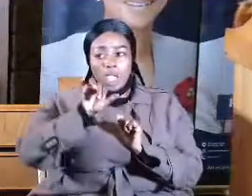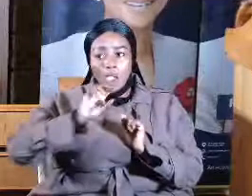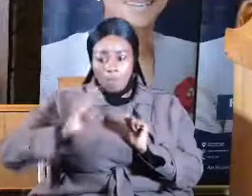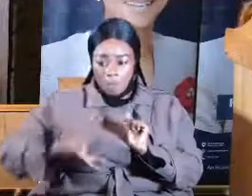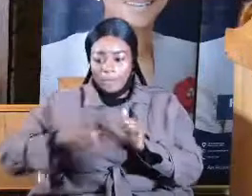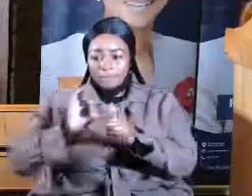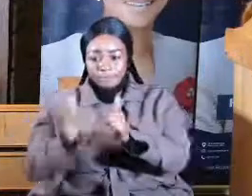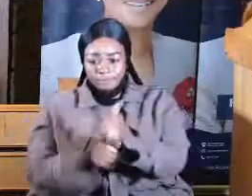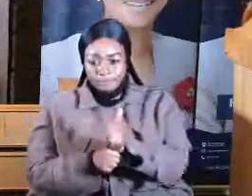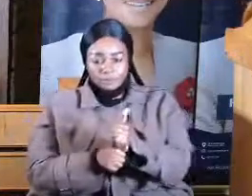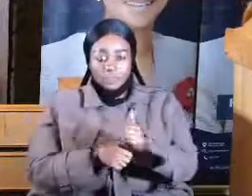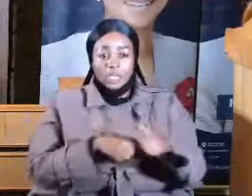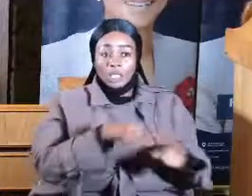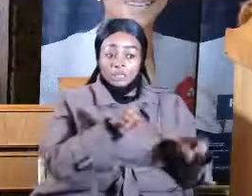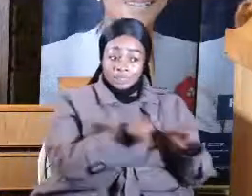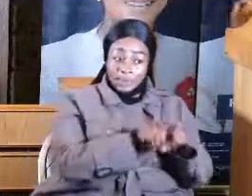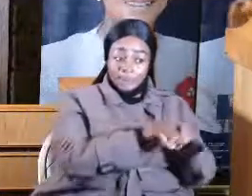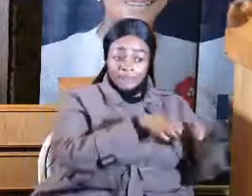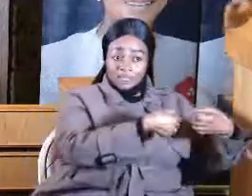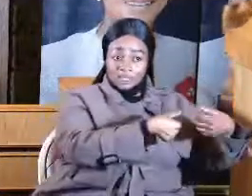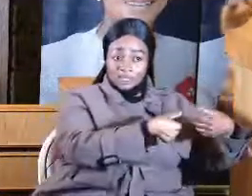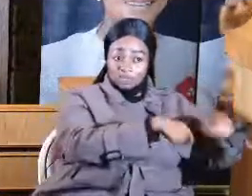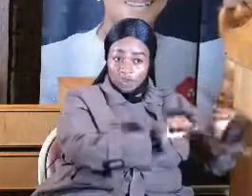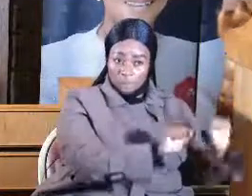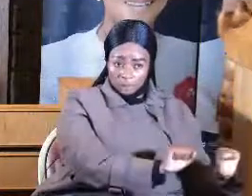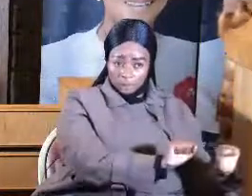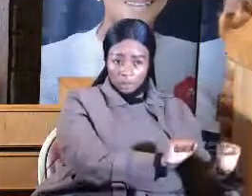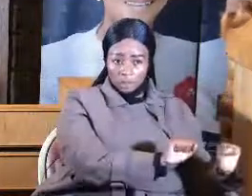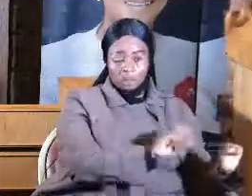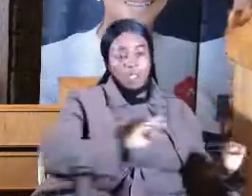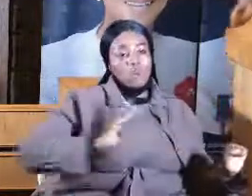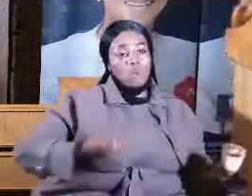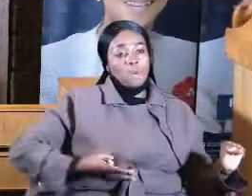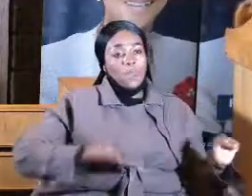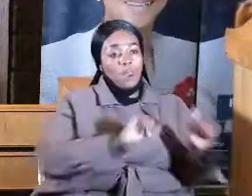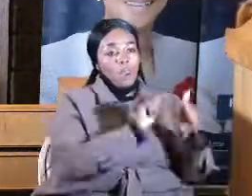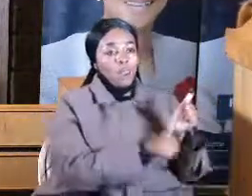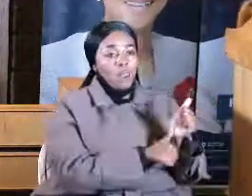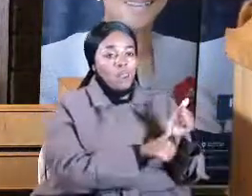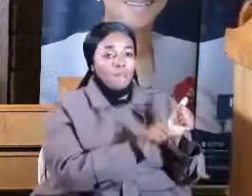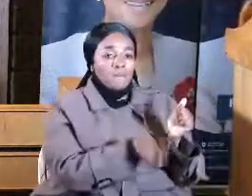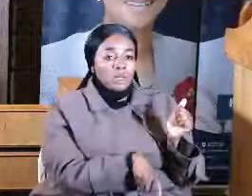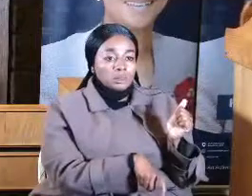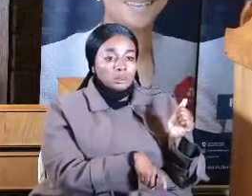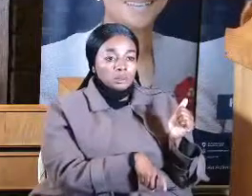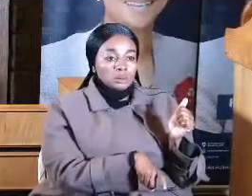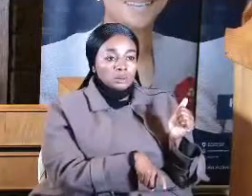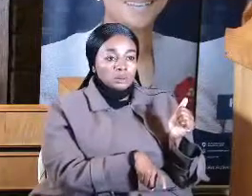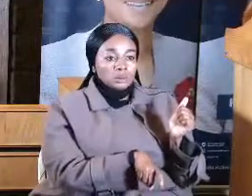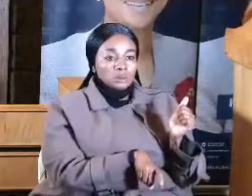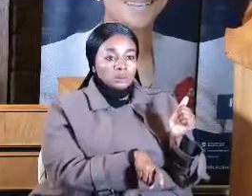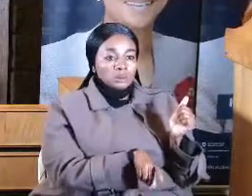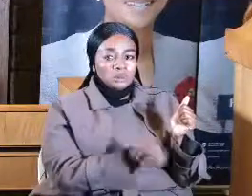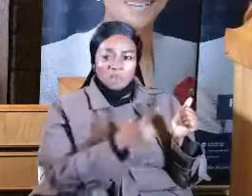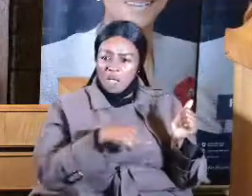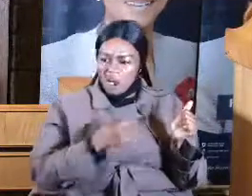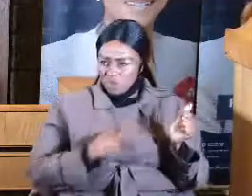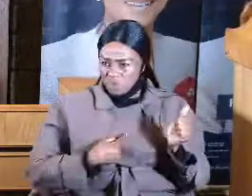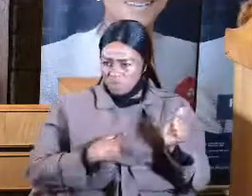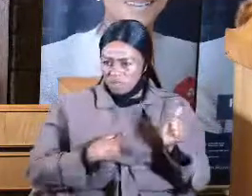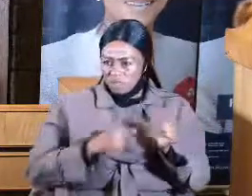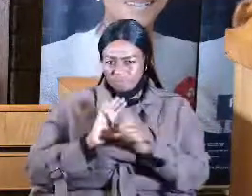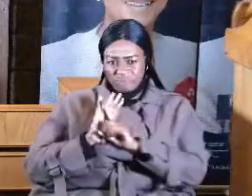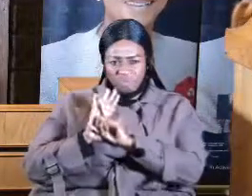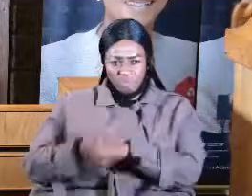secretary. If it's a chairperson a position, a woman has to be a deputy chairperson. Are we degraded